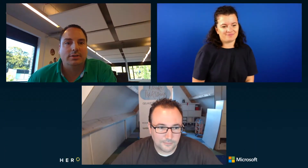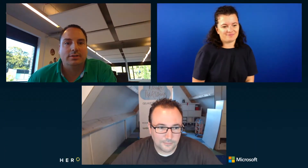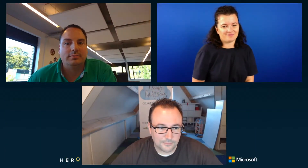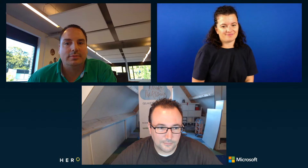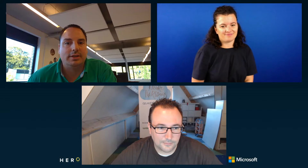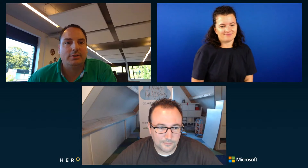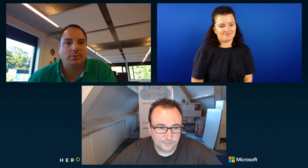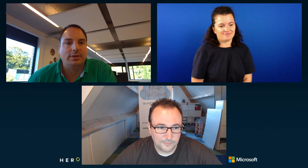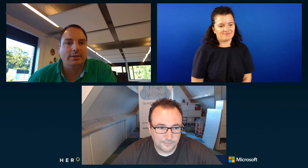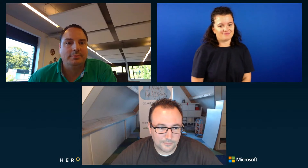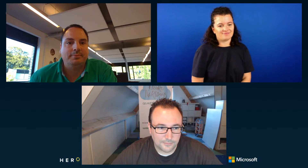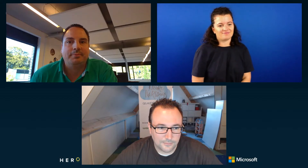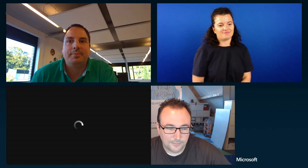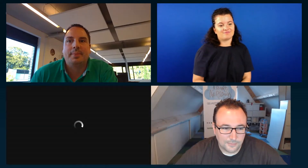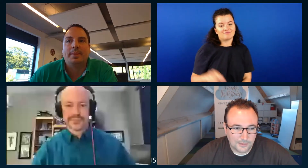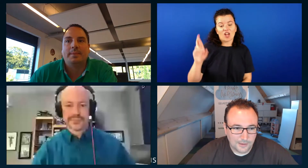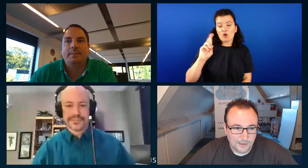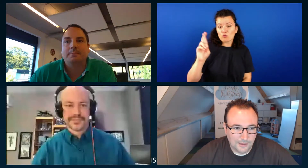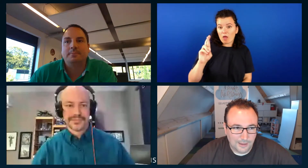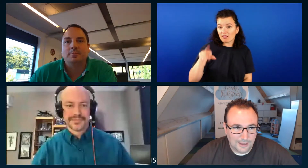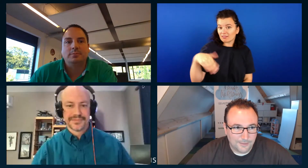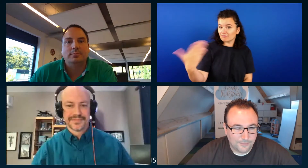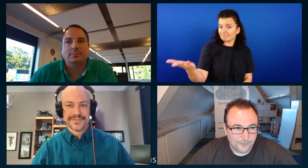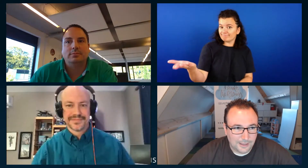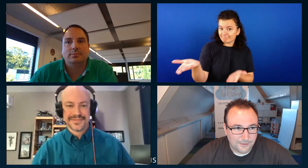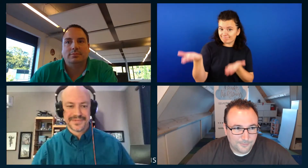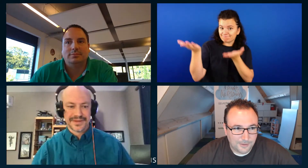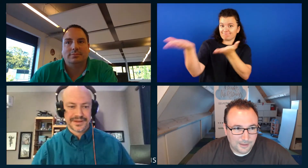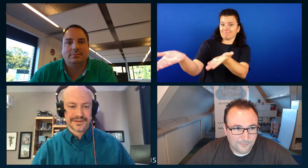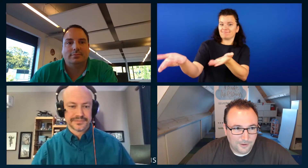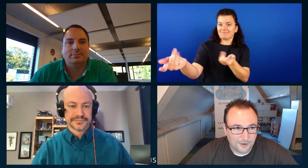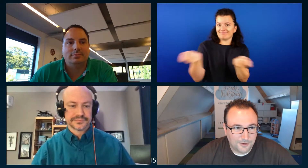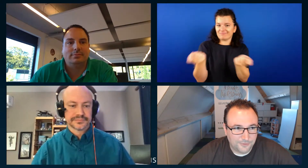So Roland, take it away.